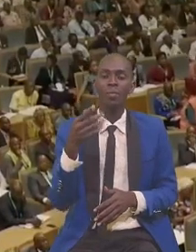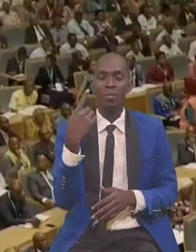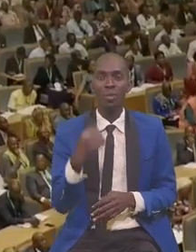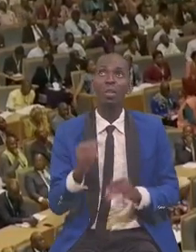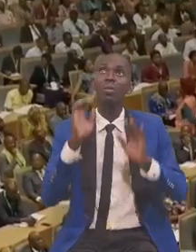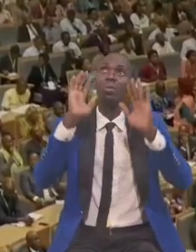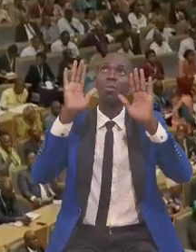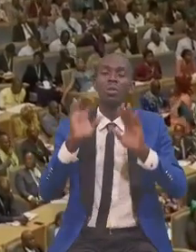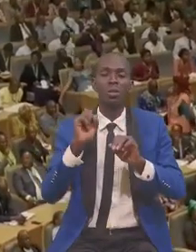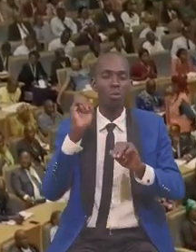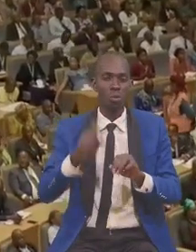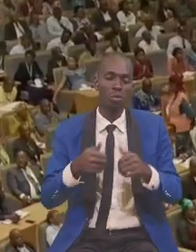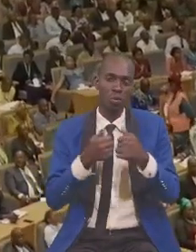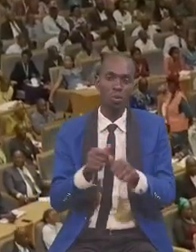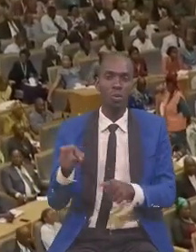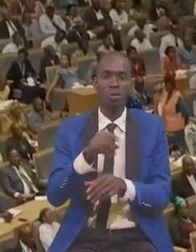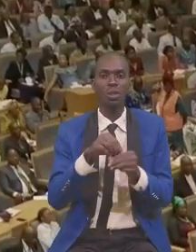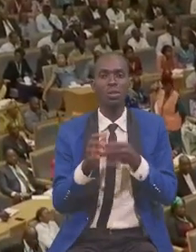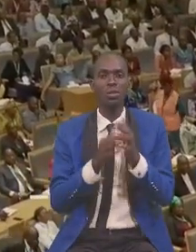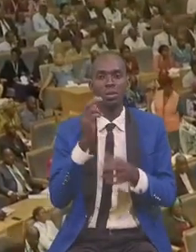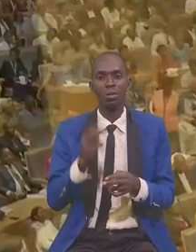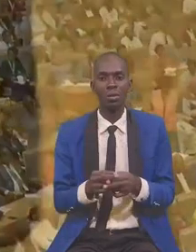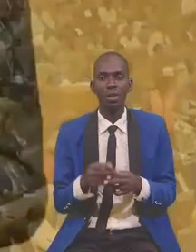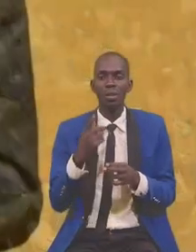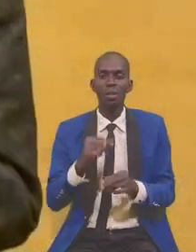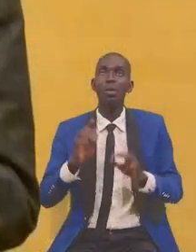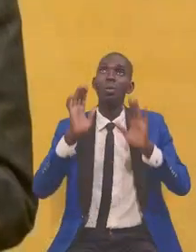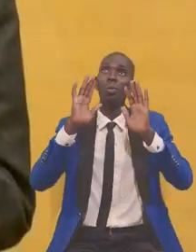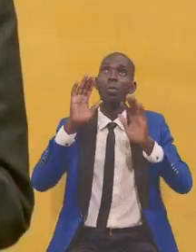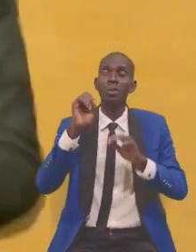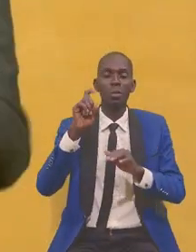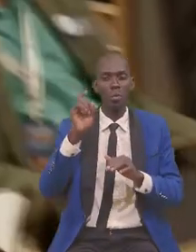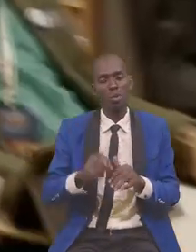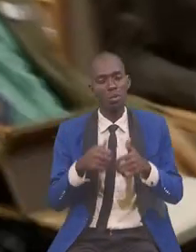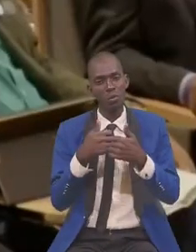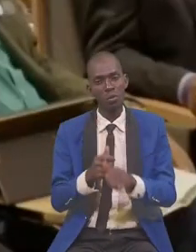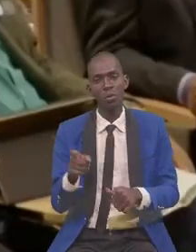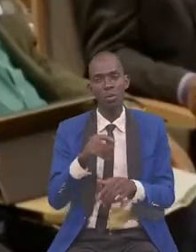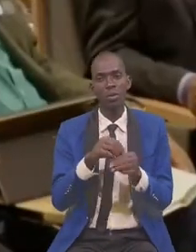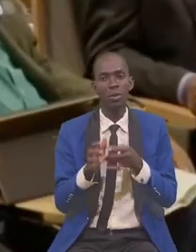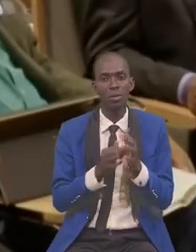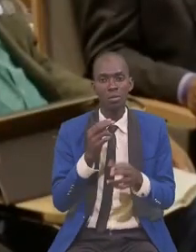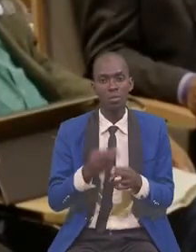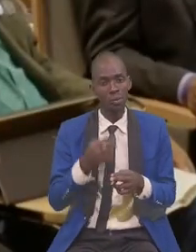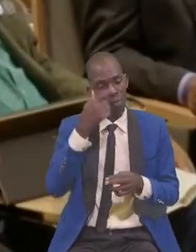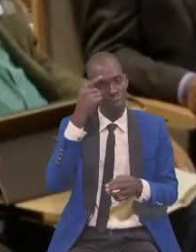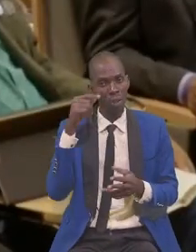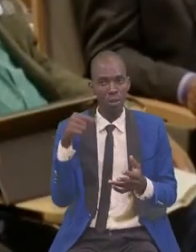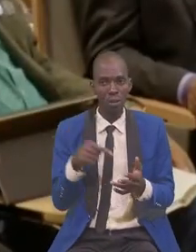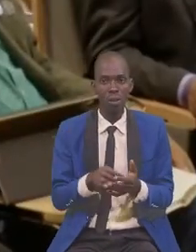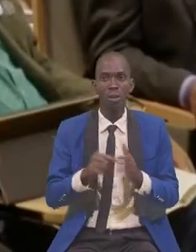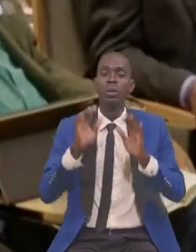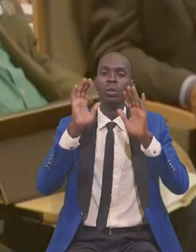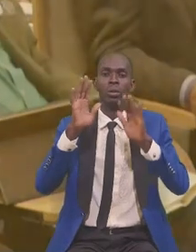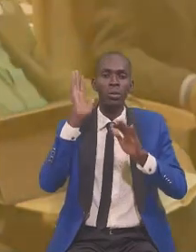must follow you. The wonders must follow you. Because these signs shall